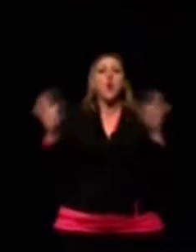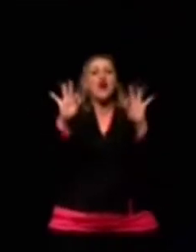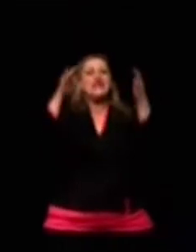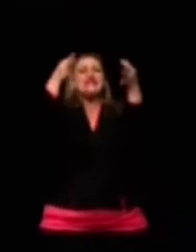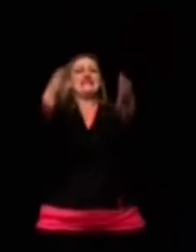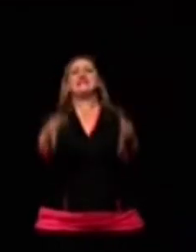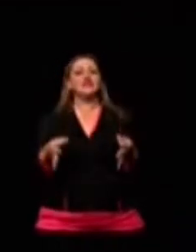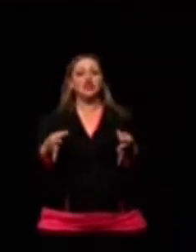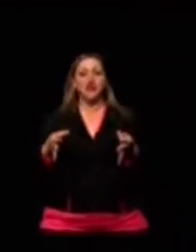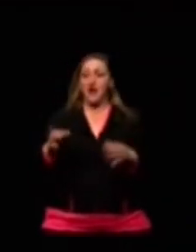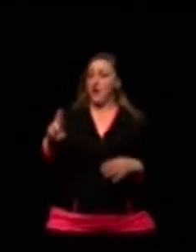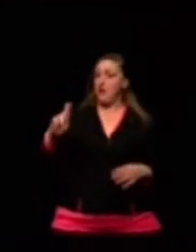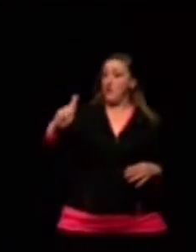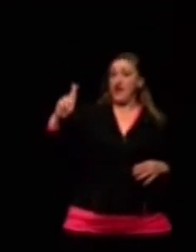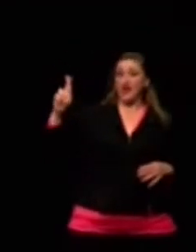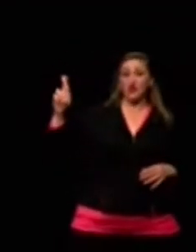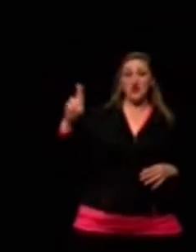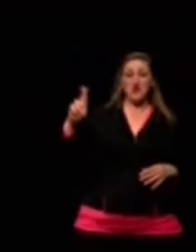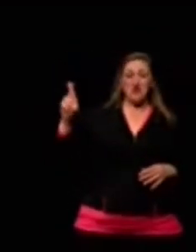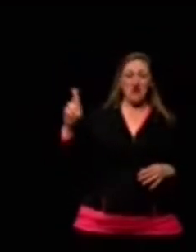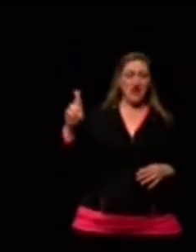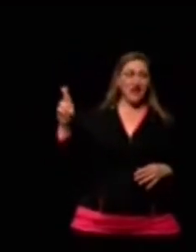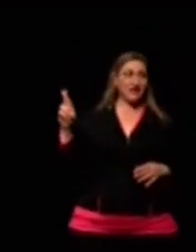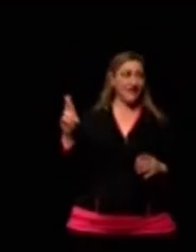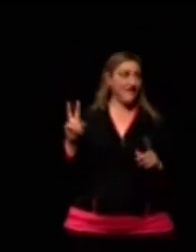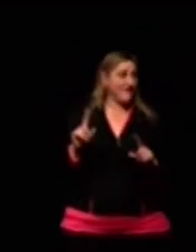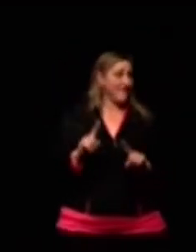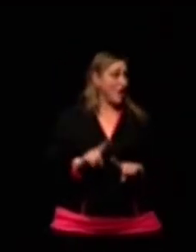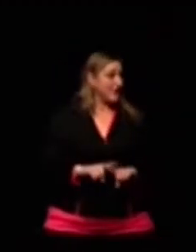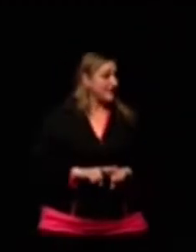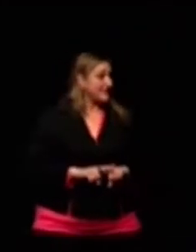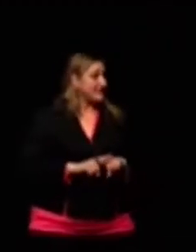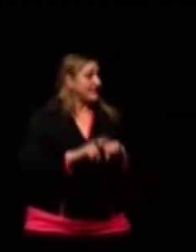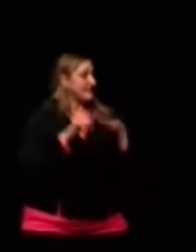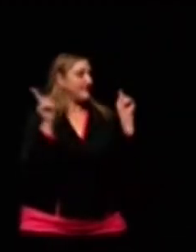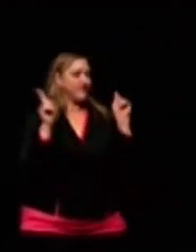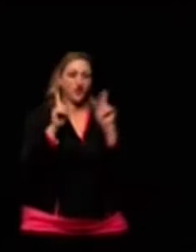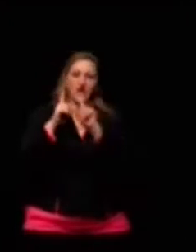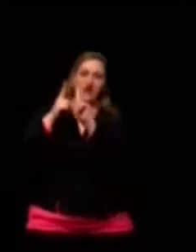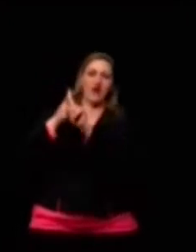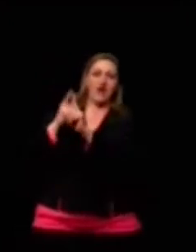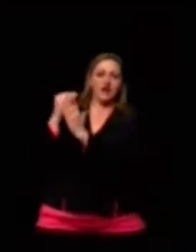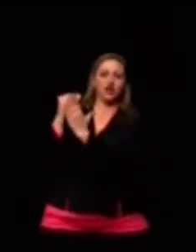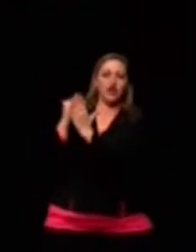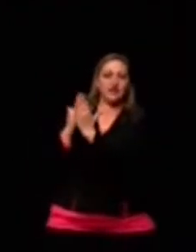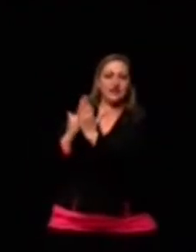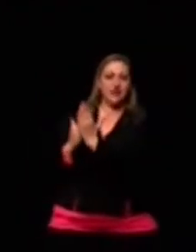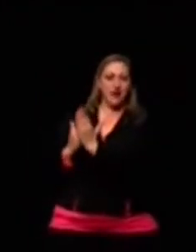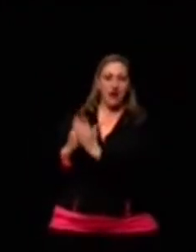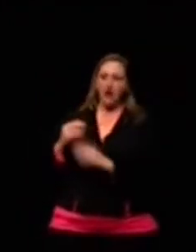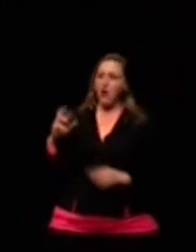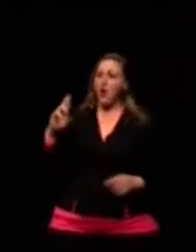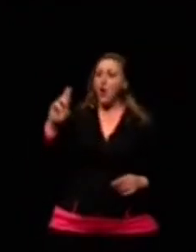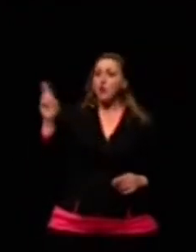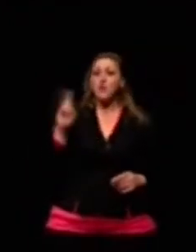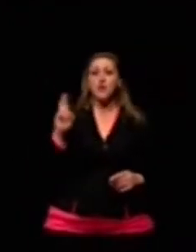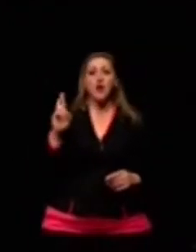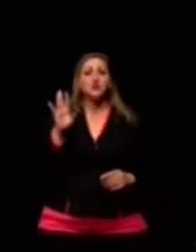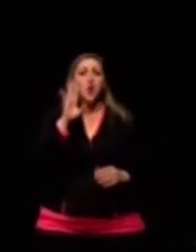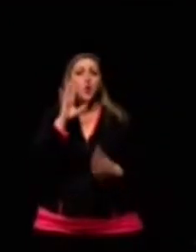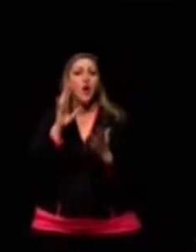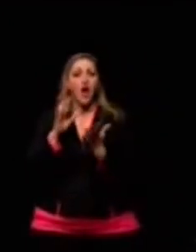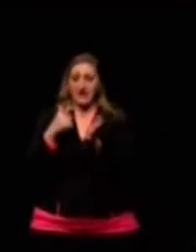because Republicans have a very different agenda. Republicans will take